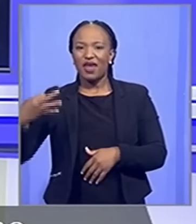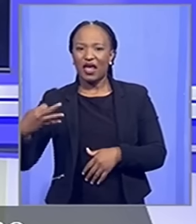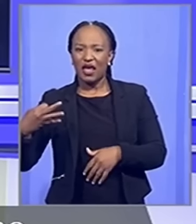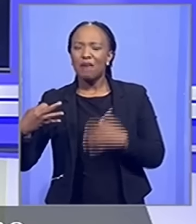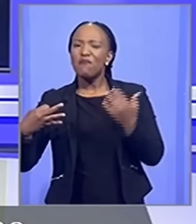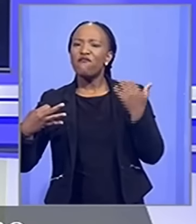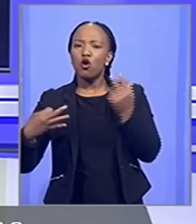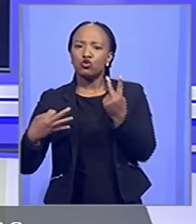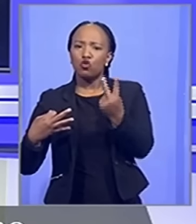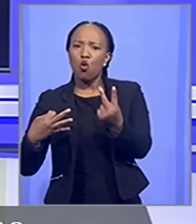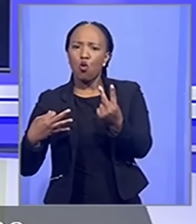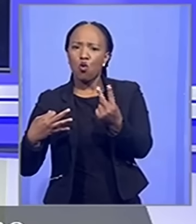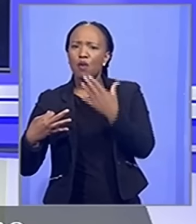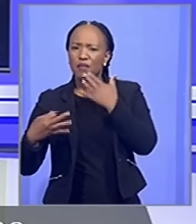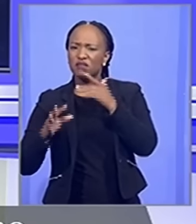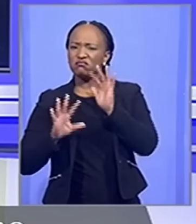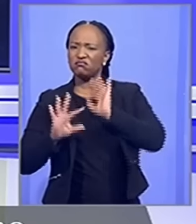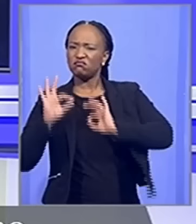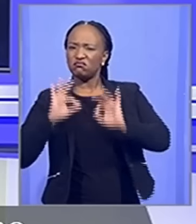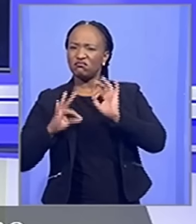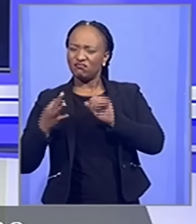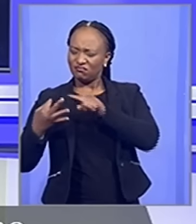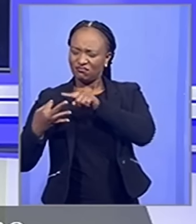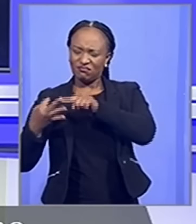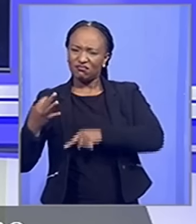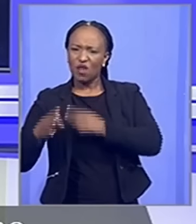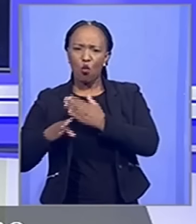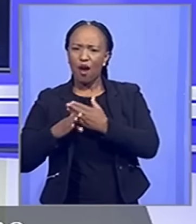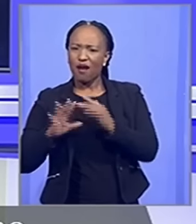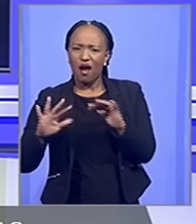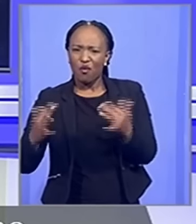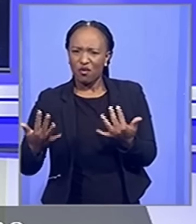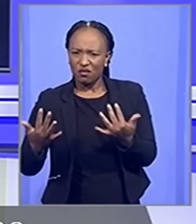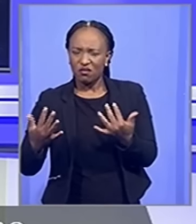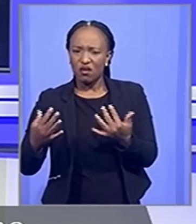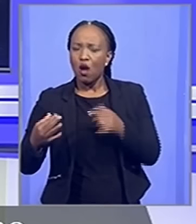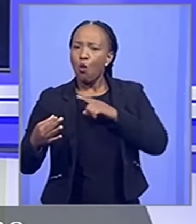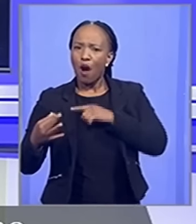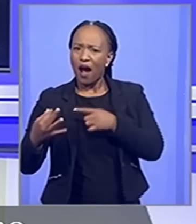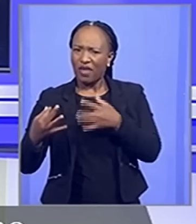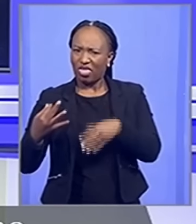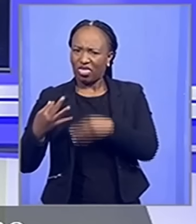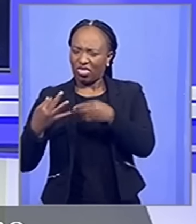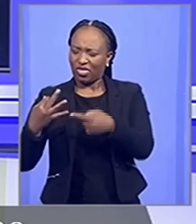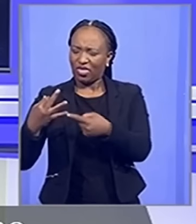gale. O ka re tlhalosetsa gore dibalote tseno di dira jang le gore ke goreng go na le ya boraro monongwaga?